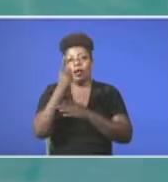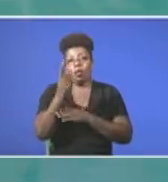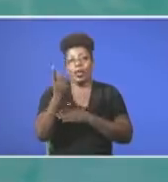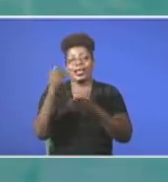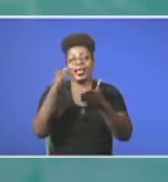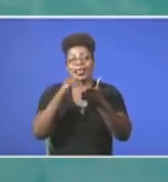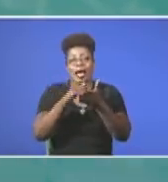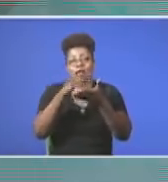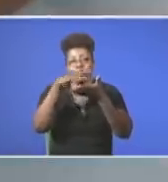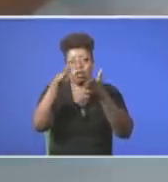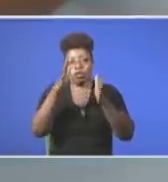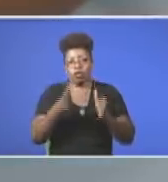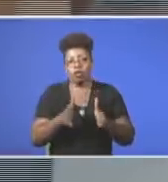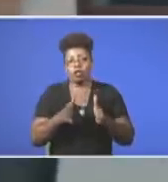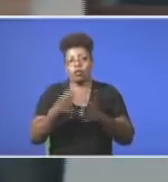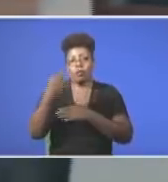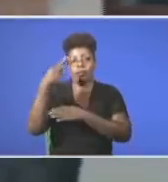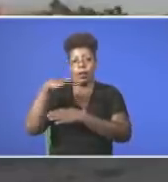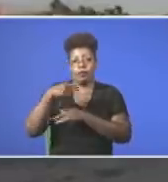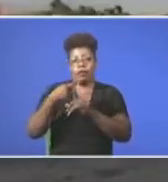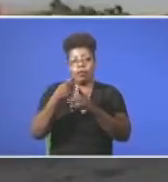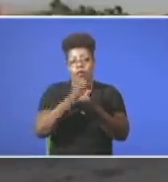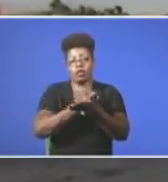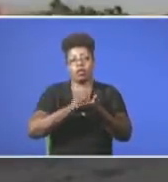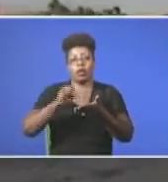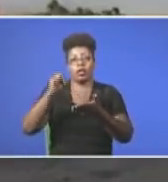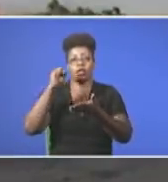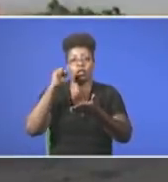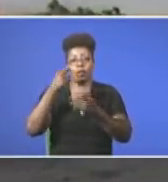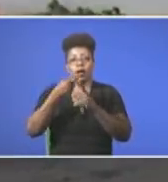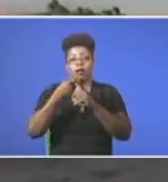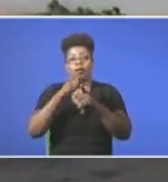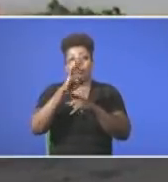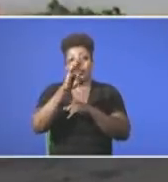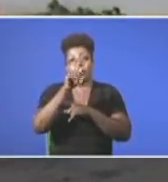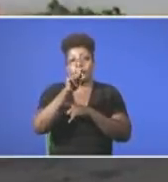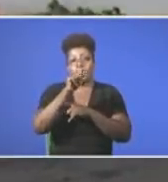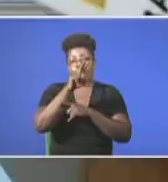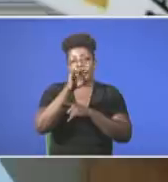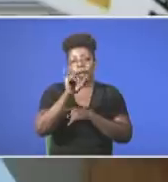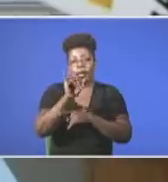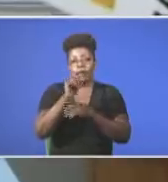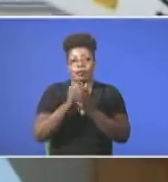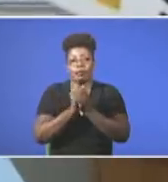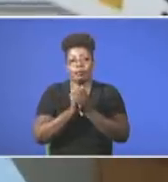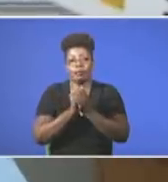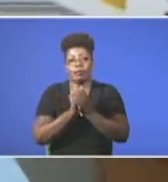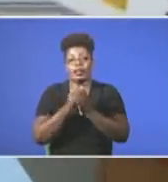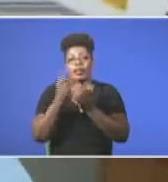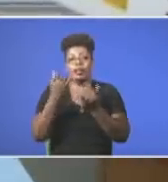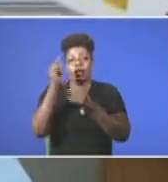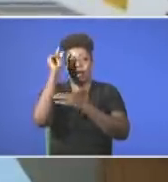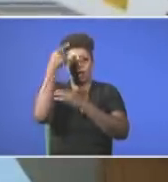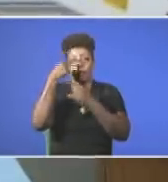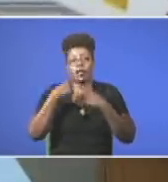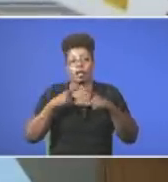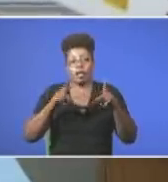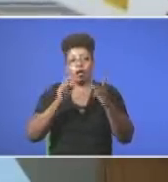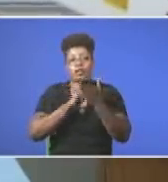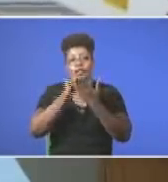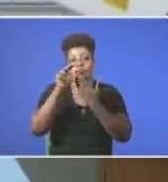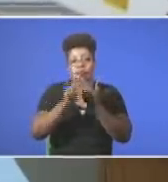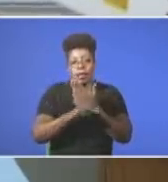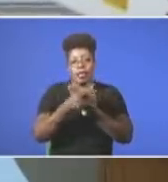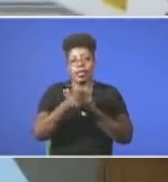benefit from the $2 million in scholarships offered at the Bahamas Technical and Vocational Institute. So the government announced, I think in May, that they were going